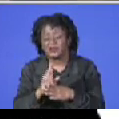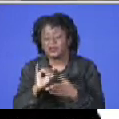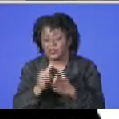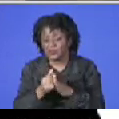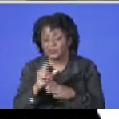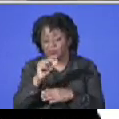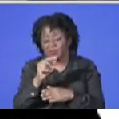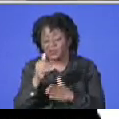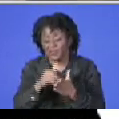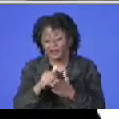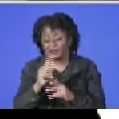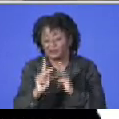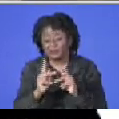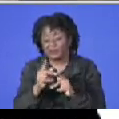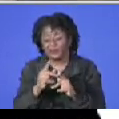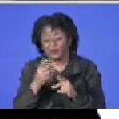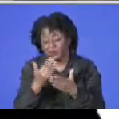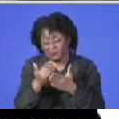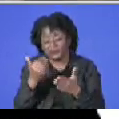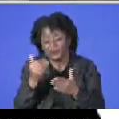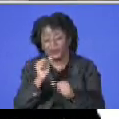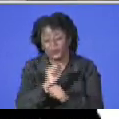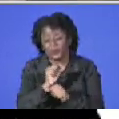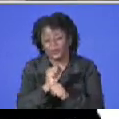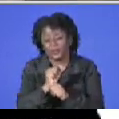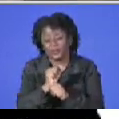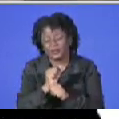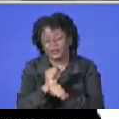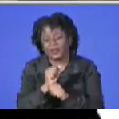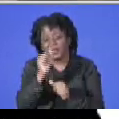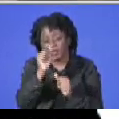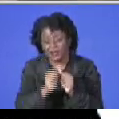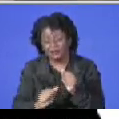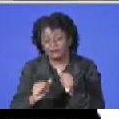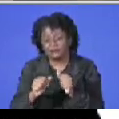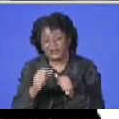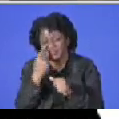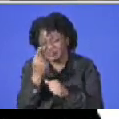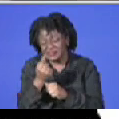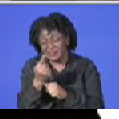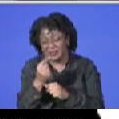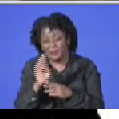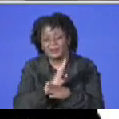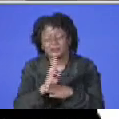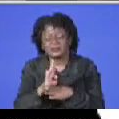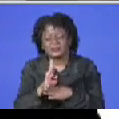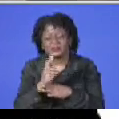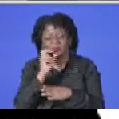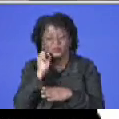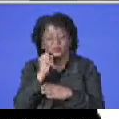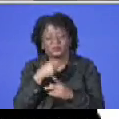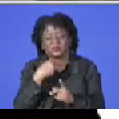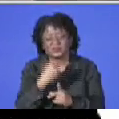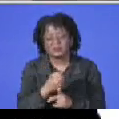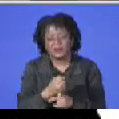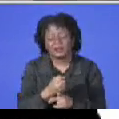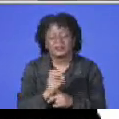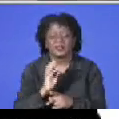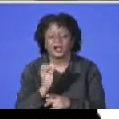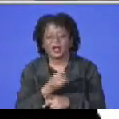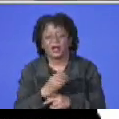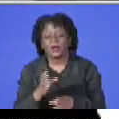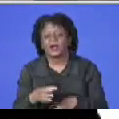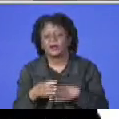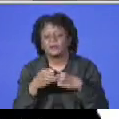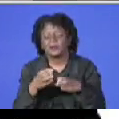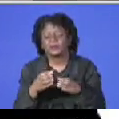so very directly, every single business has been impacted, and our commitment remains